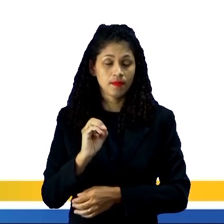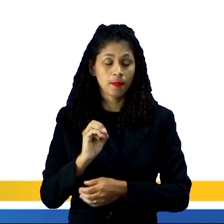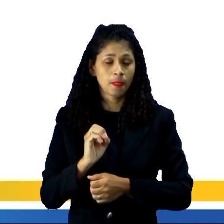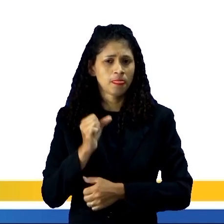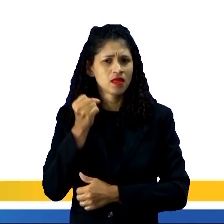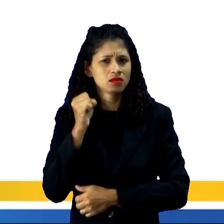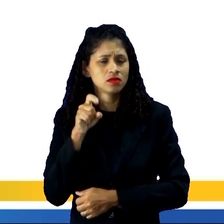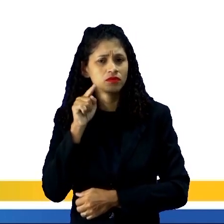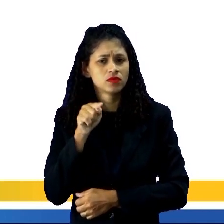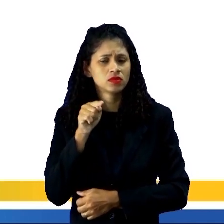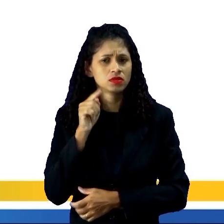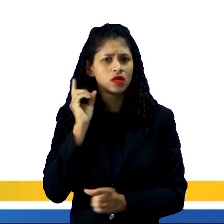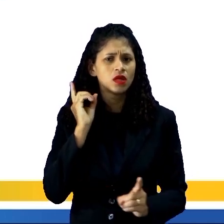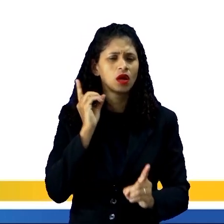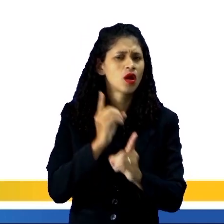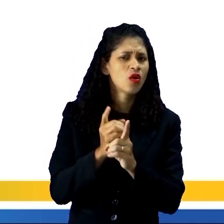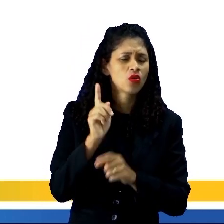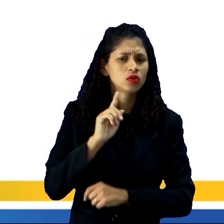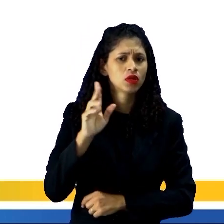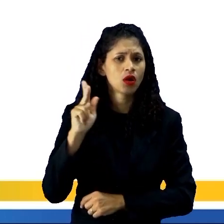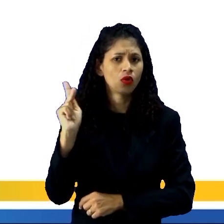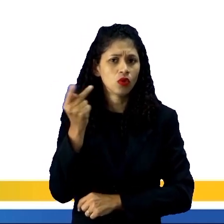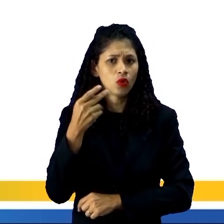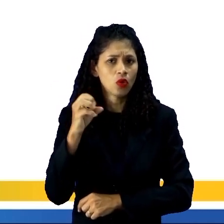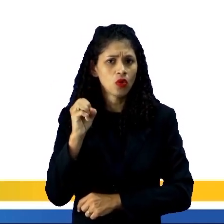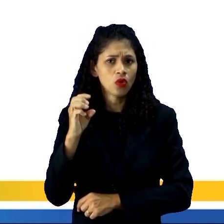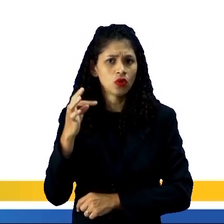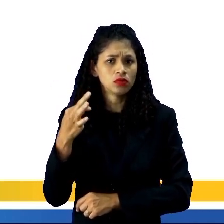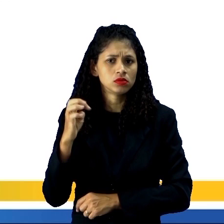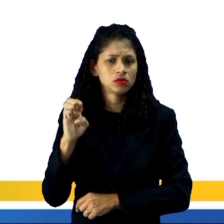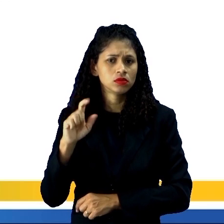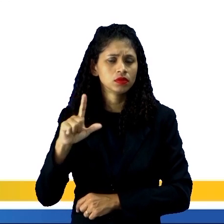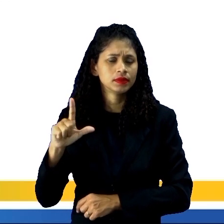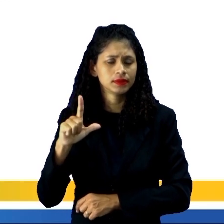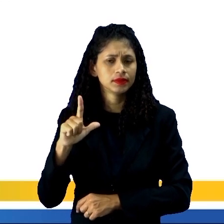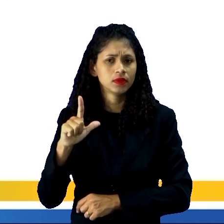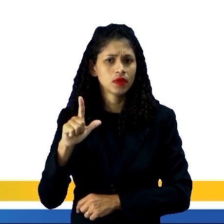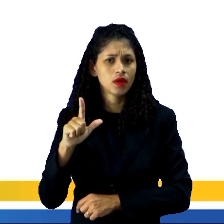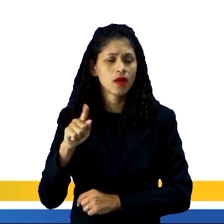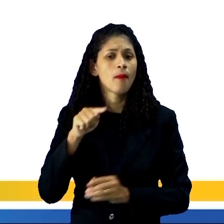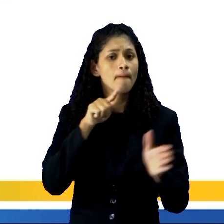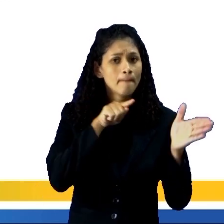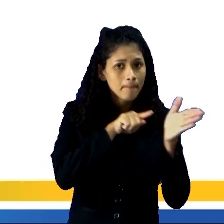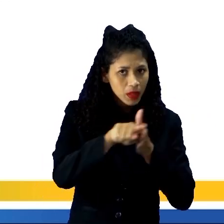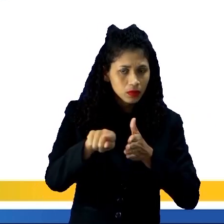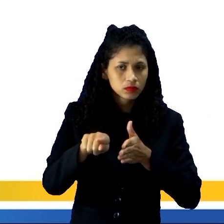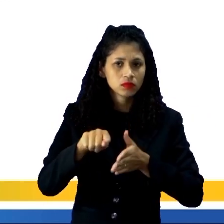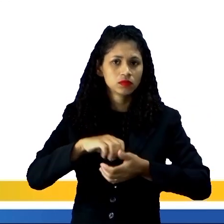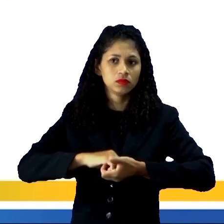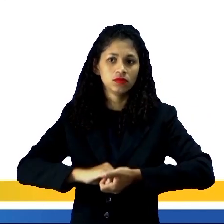encontrar o hotel onde eu fiquei na semana passada, eu posso te dizer a quem perguntar.